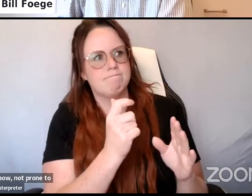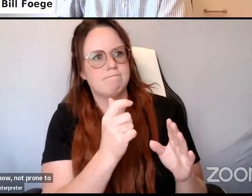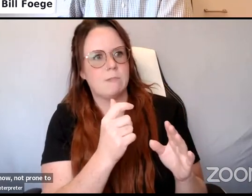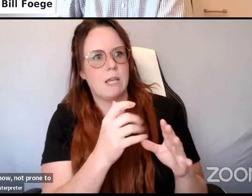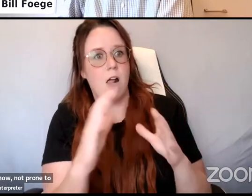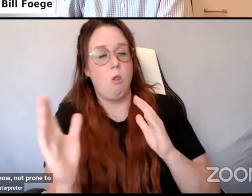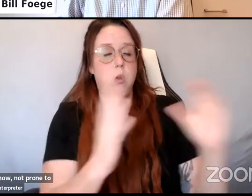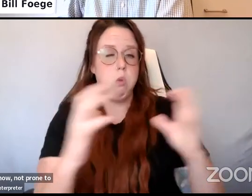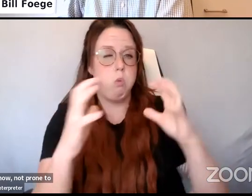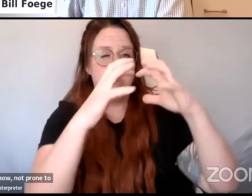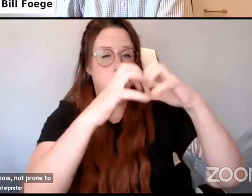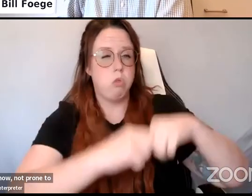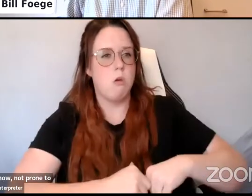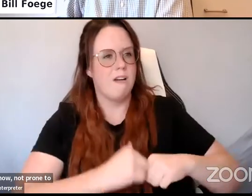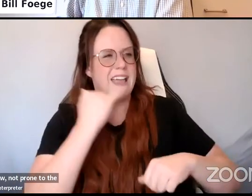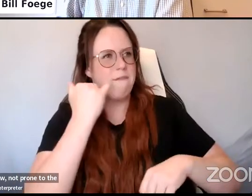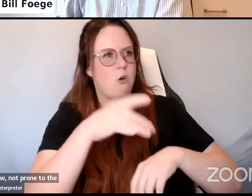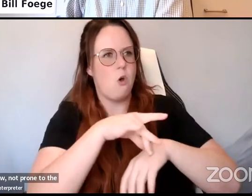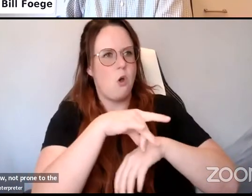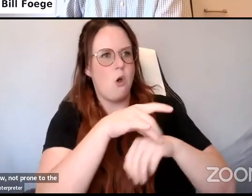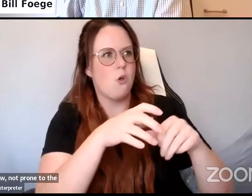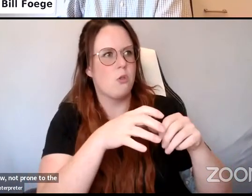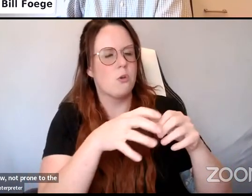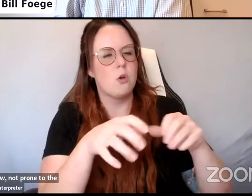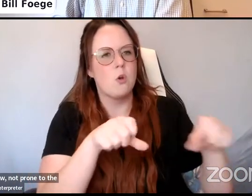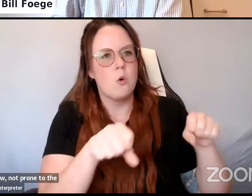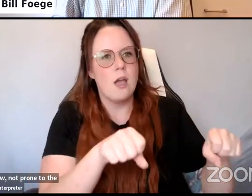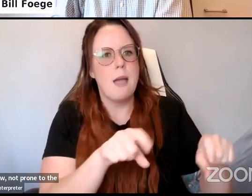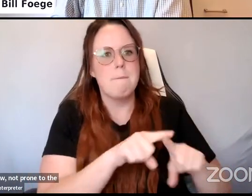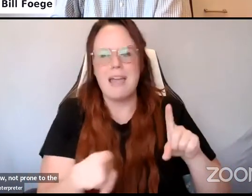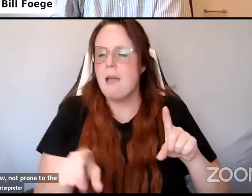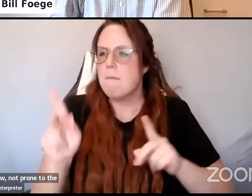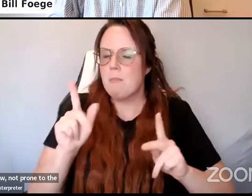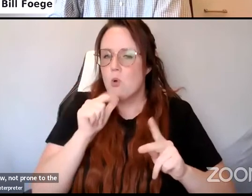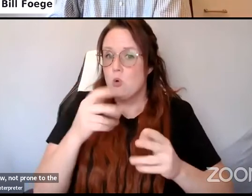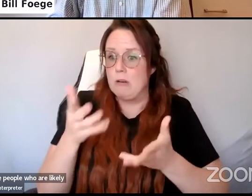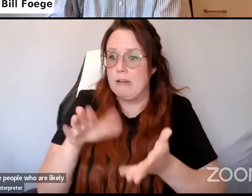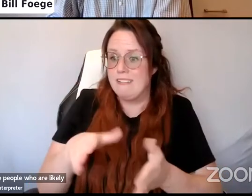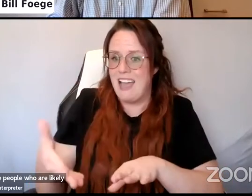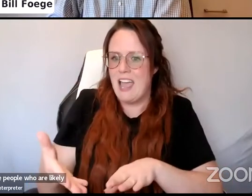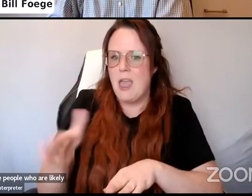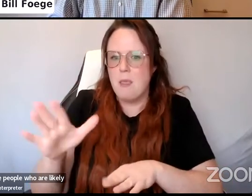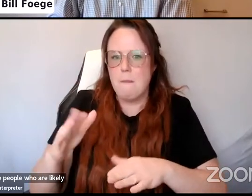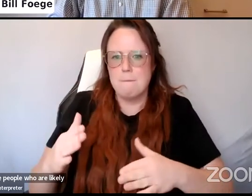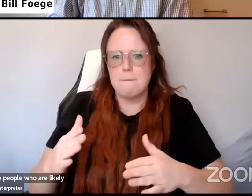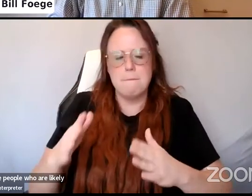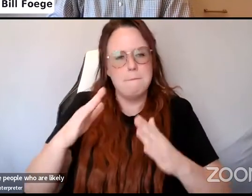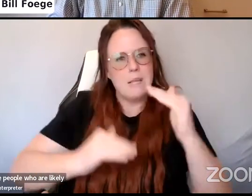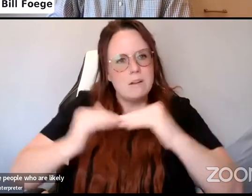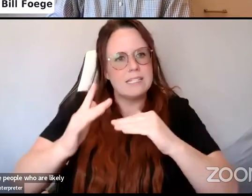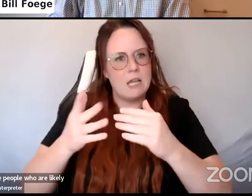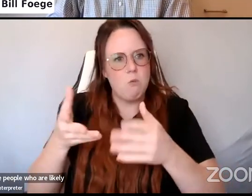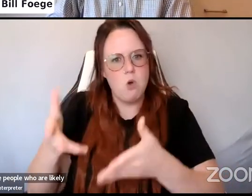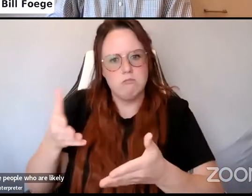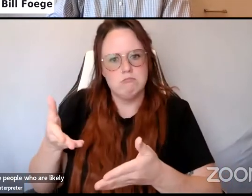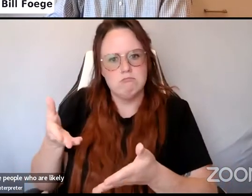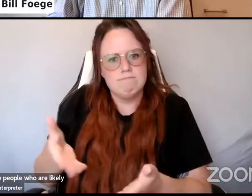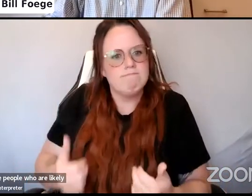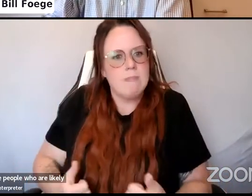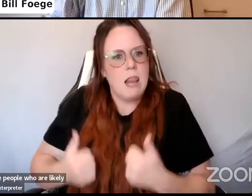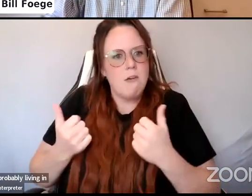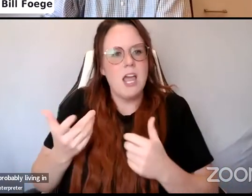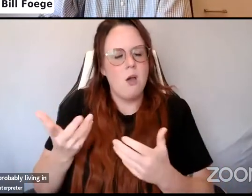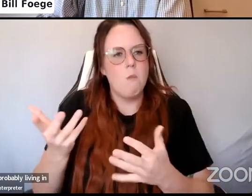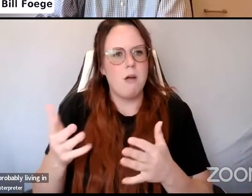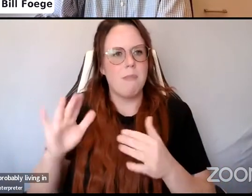who are likely to have lost their lives are probably living it in substandard building situations so I think every